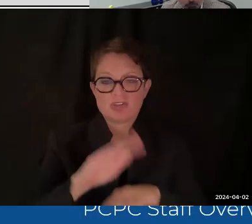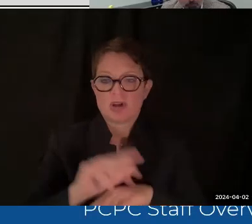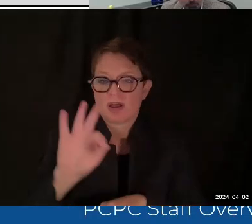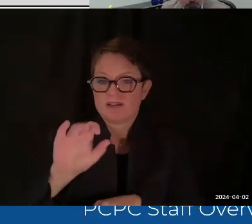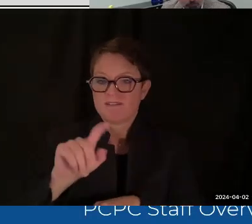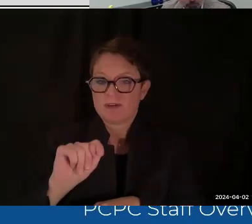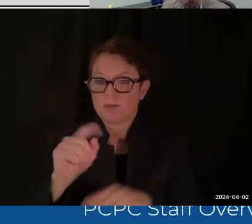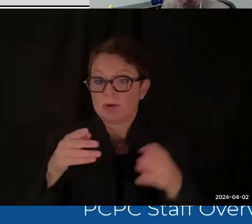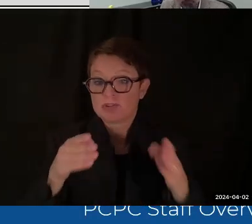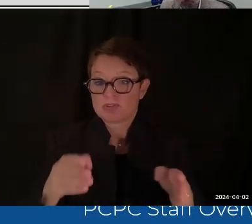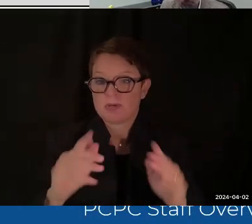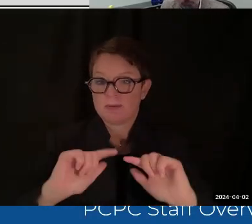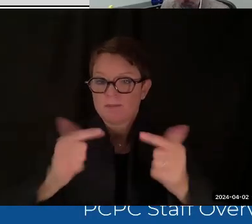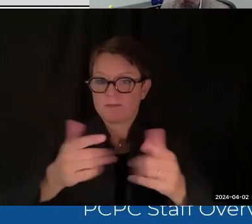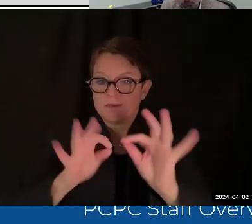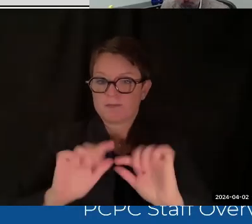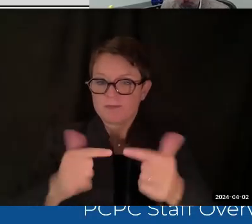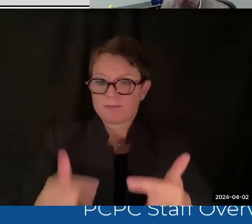Street.